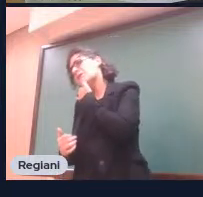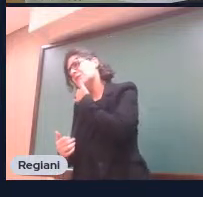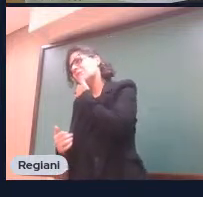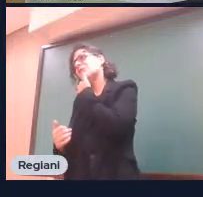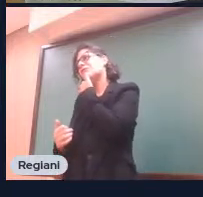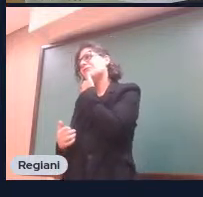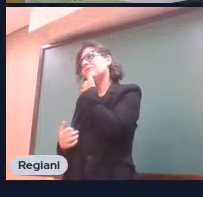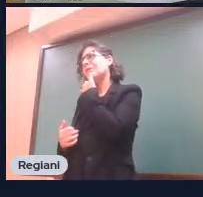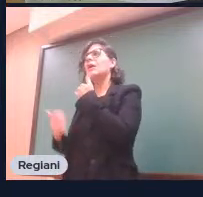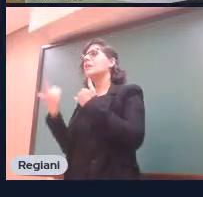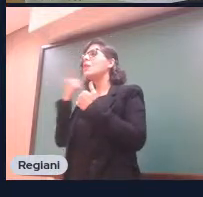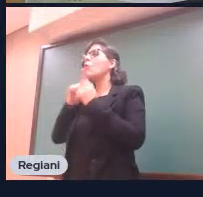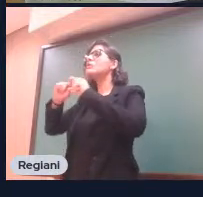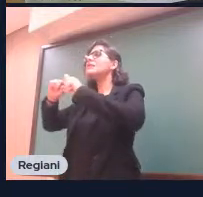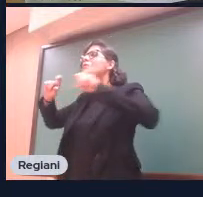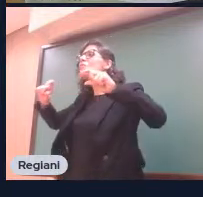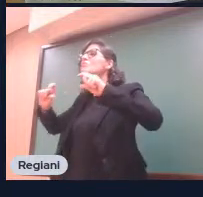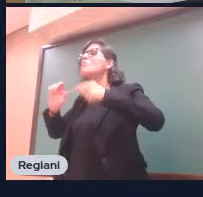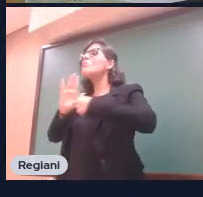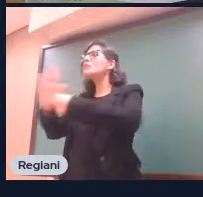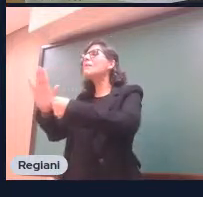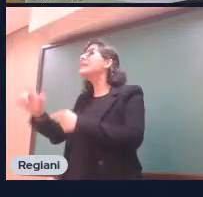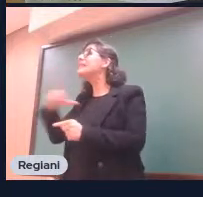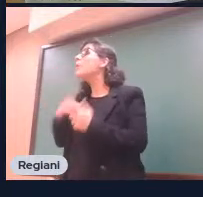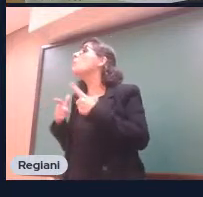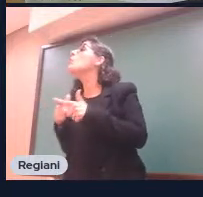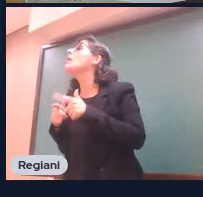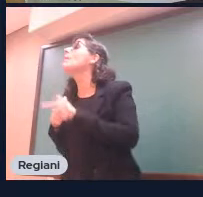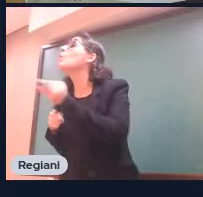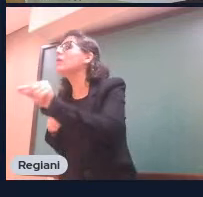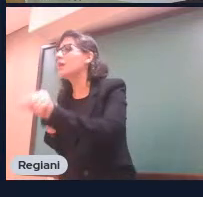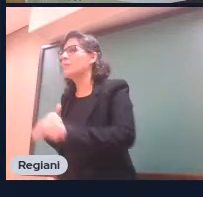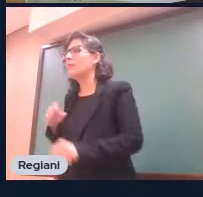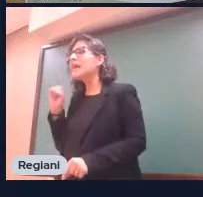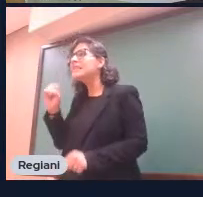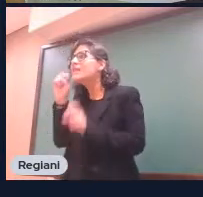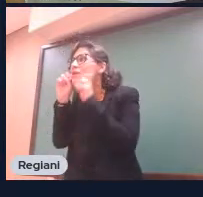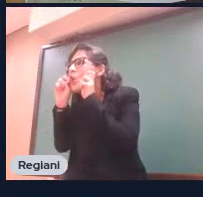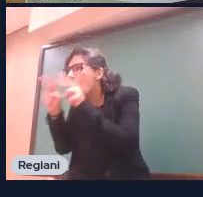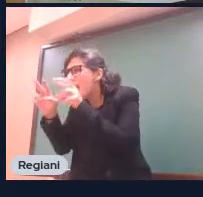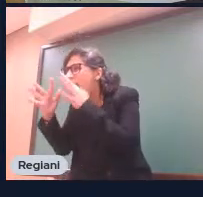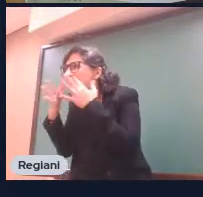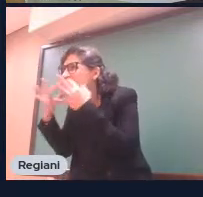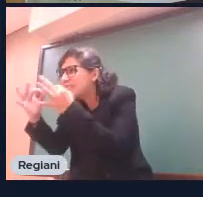can't highlight it, but there is an issue with this. If you look at this